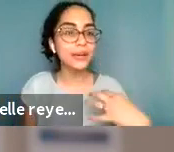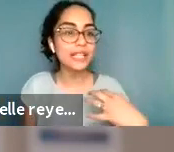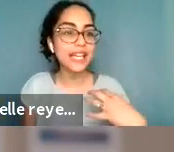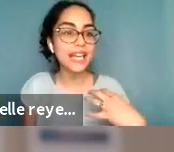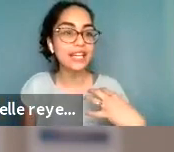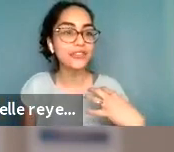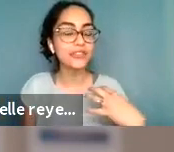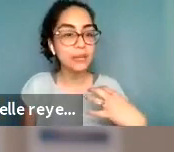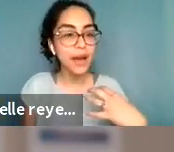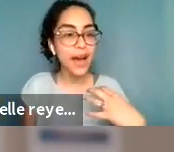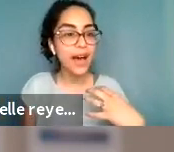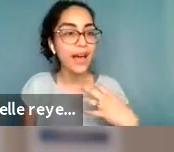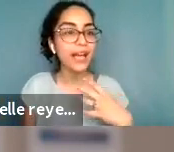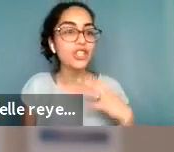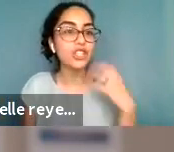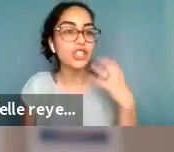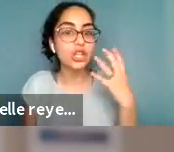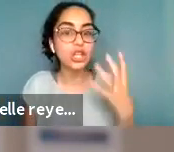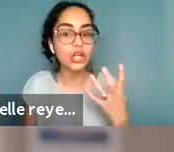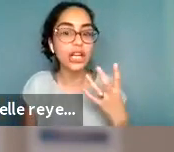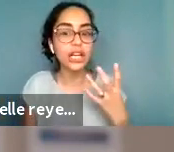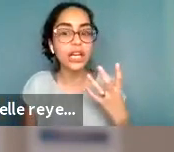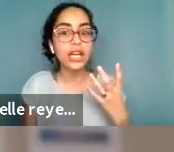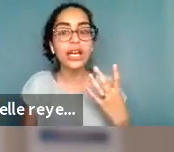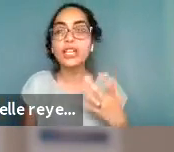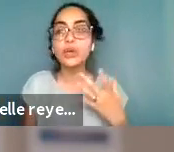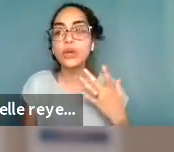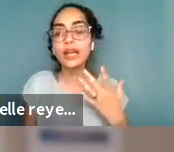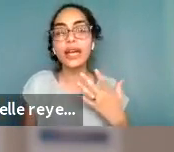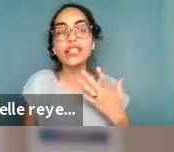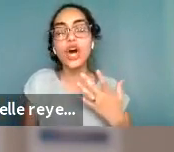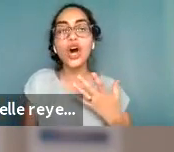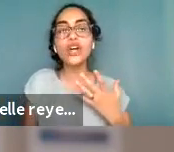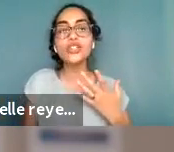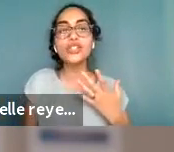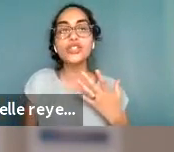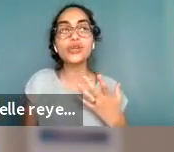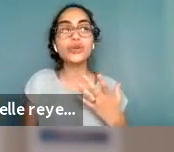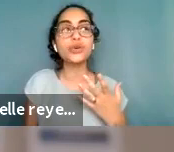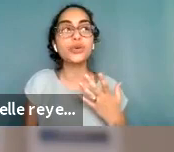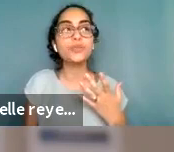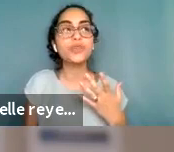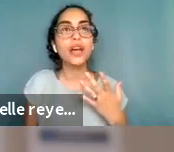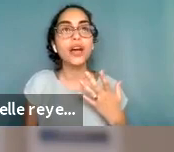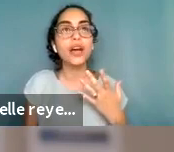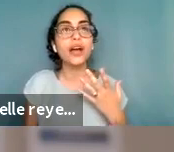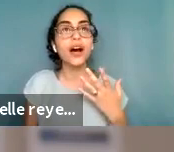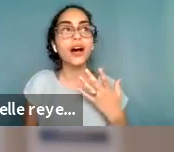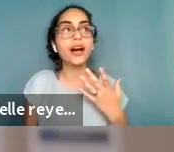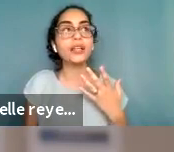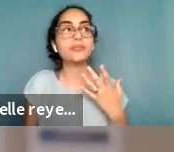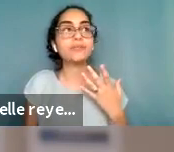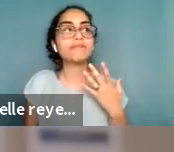being able to take in feedback and just learning. It's hard to